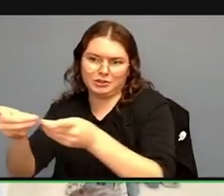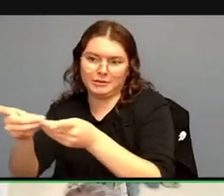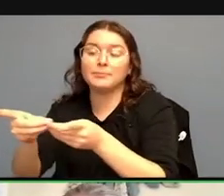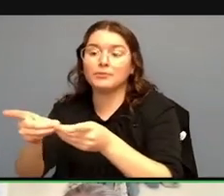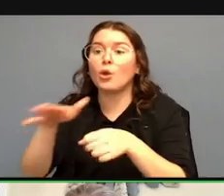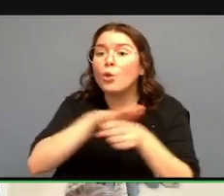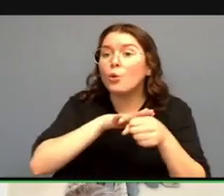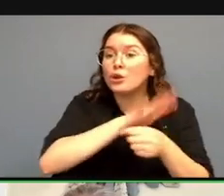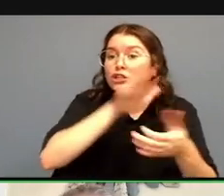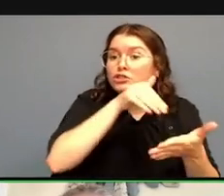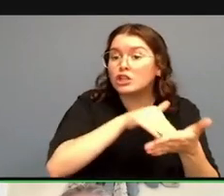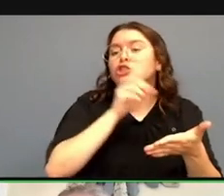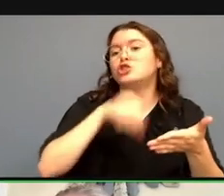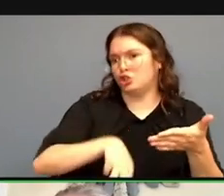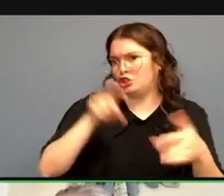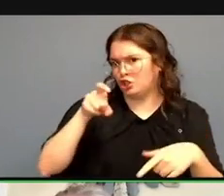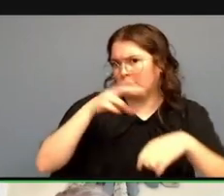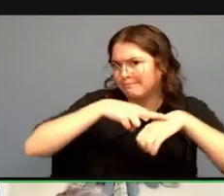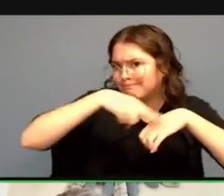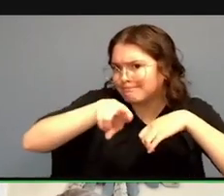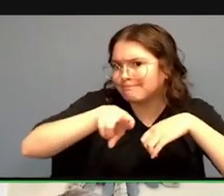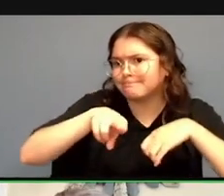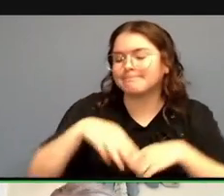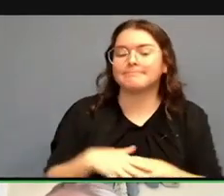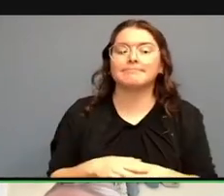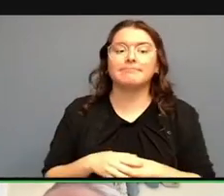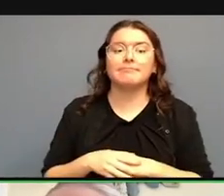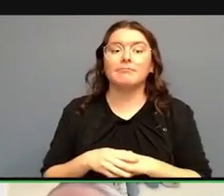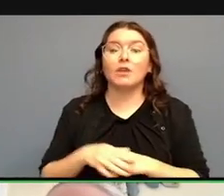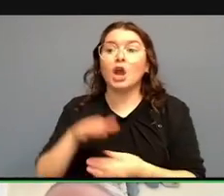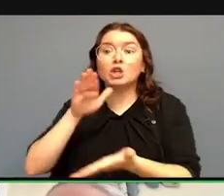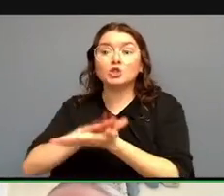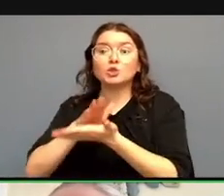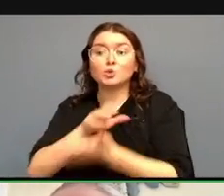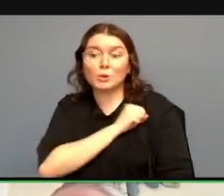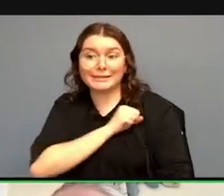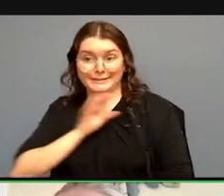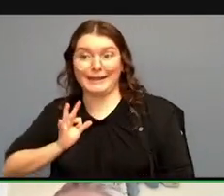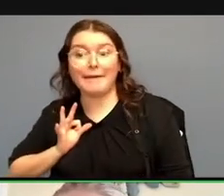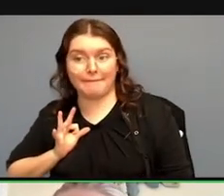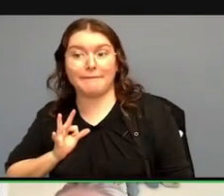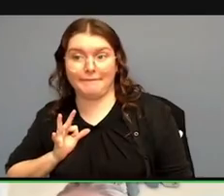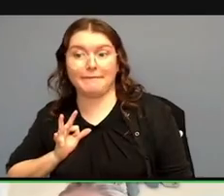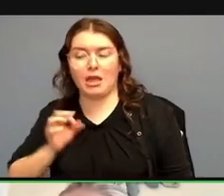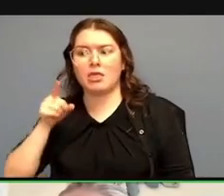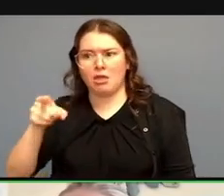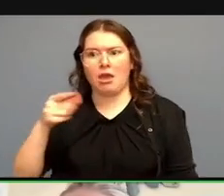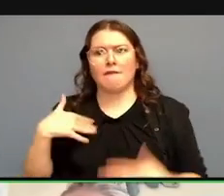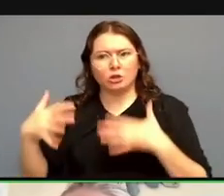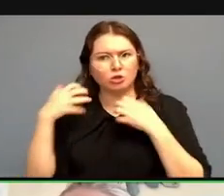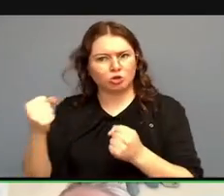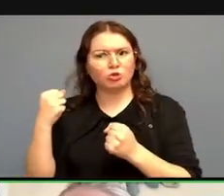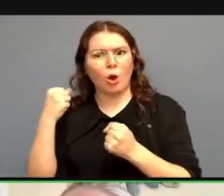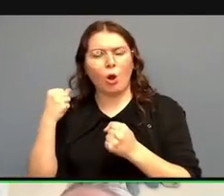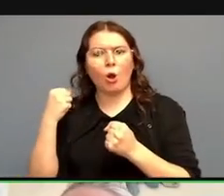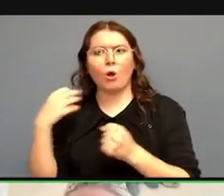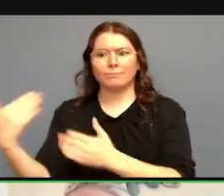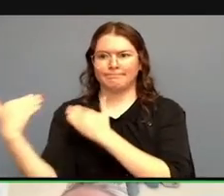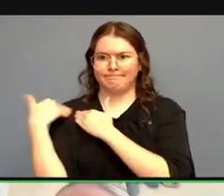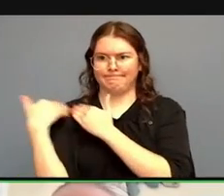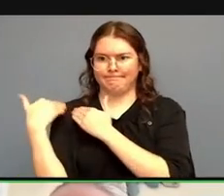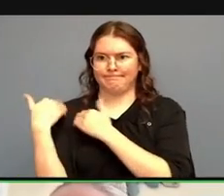be making that referral. School staff has a very strong obligation to make a